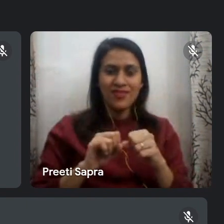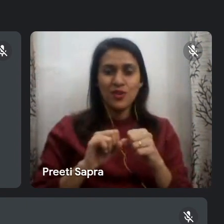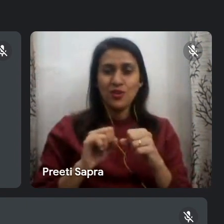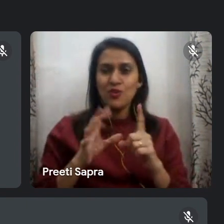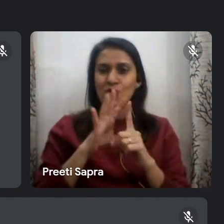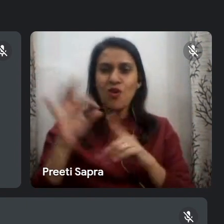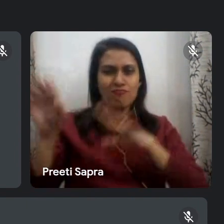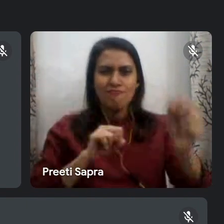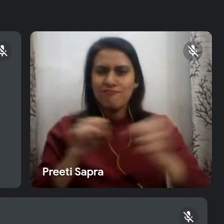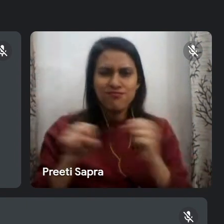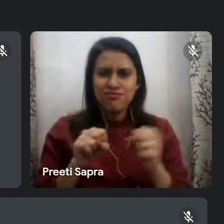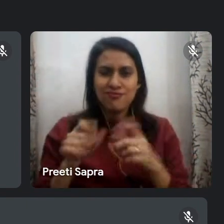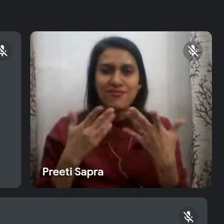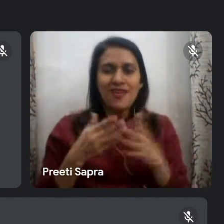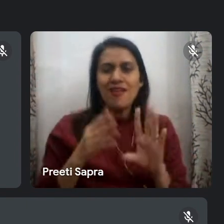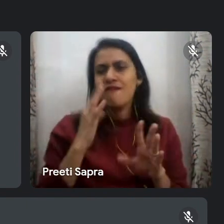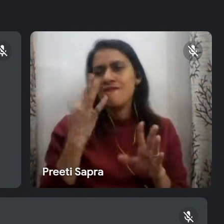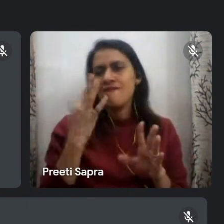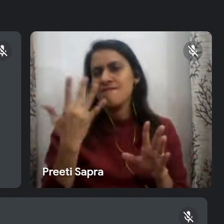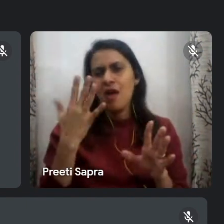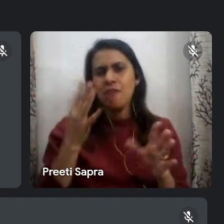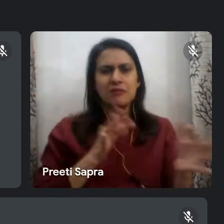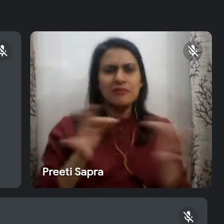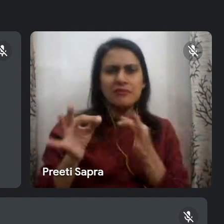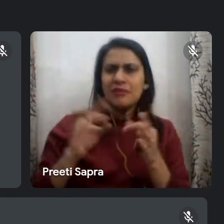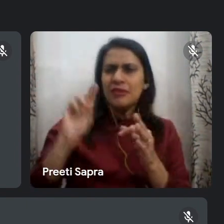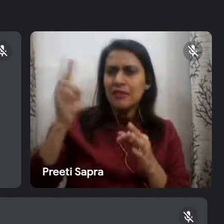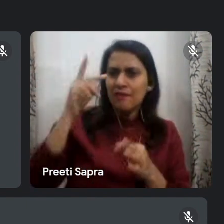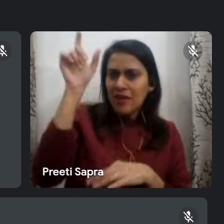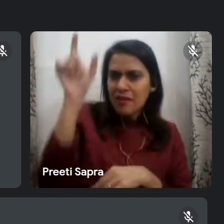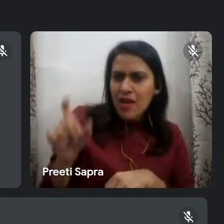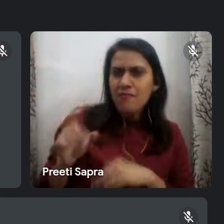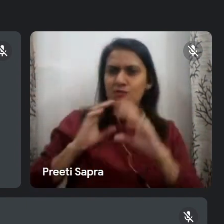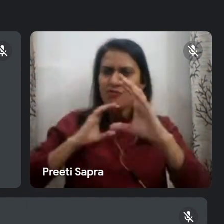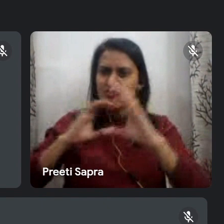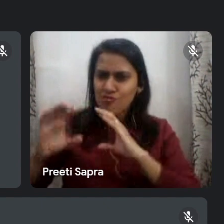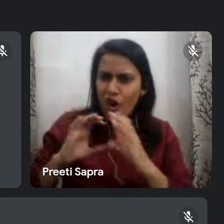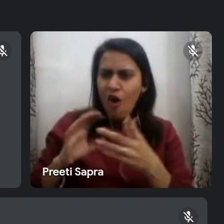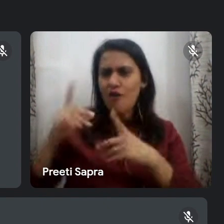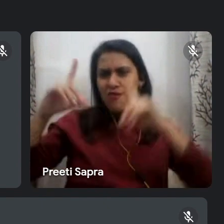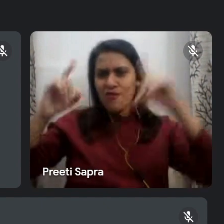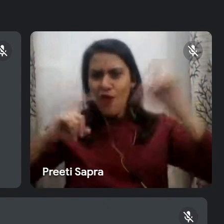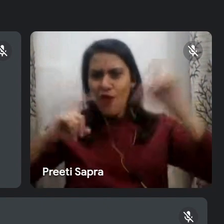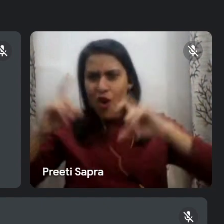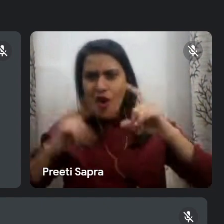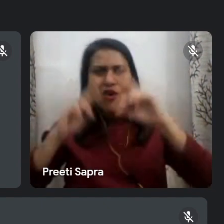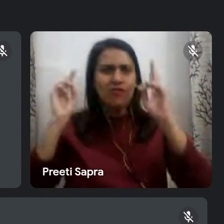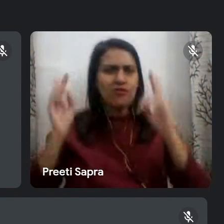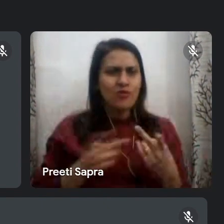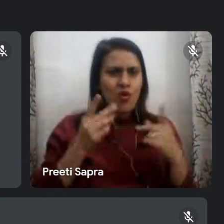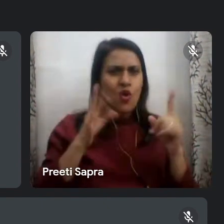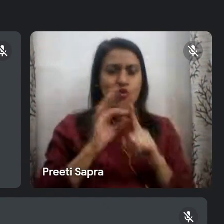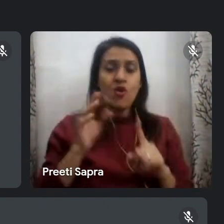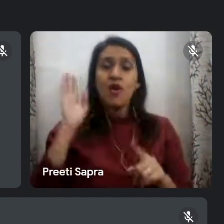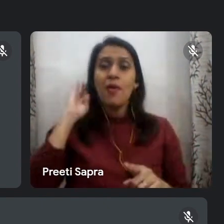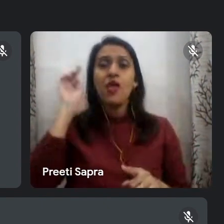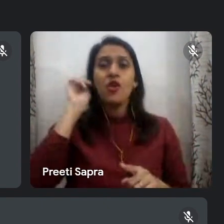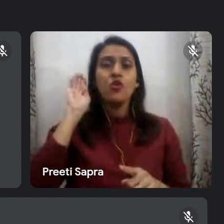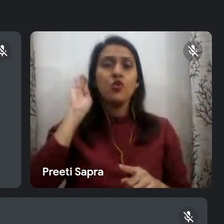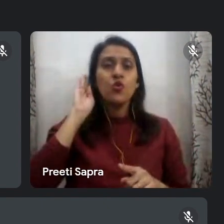I mean, just go to people, random strangers, talk to them, take pictures of them. And I used to work for a newspaper in